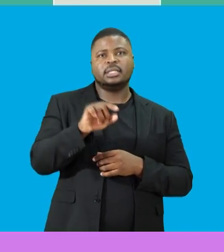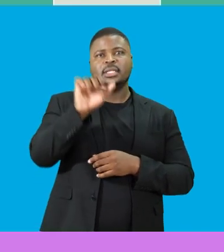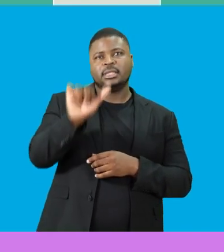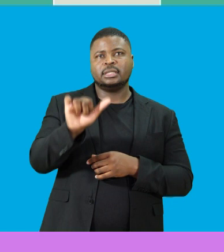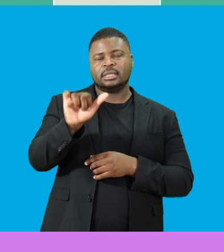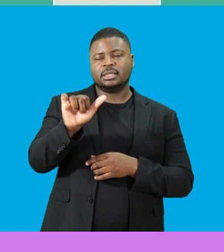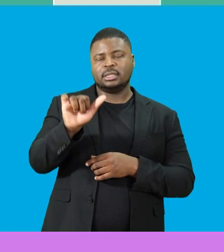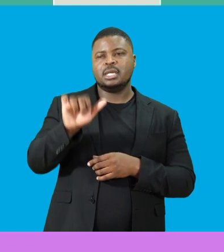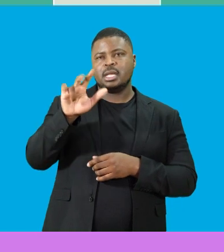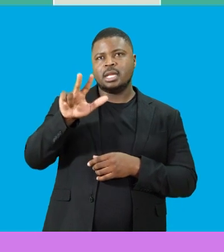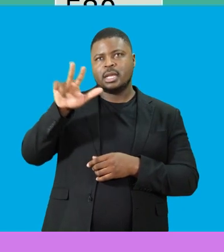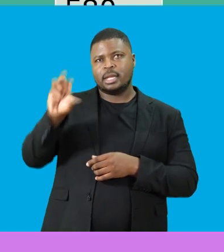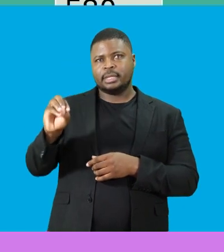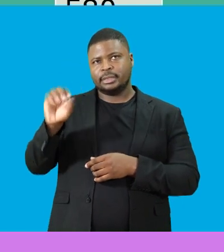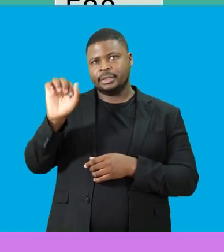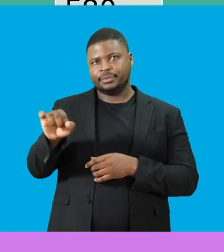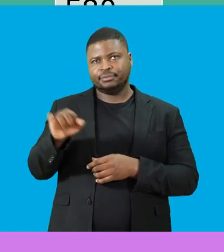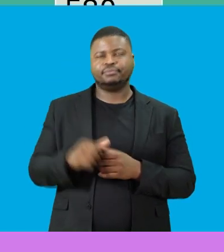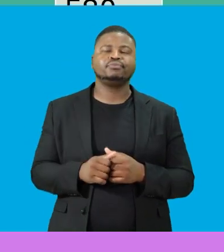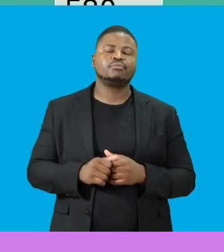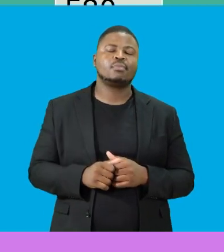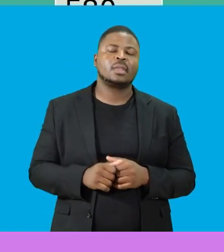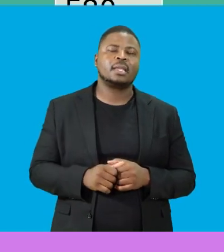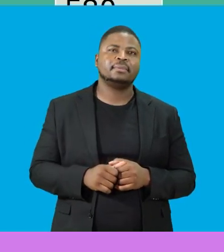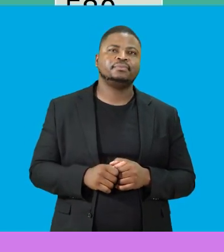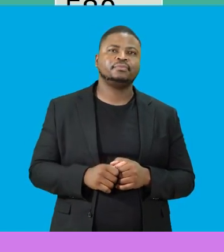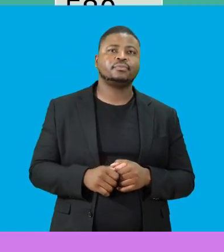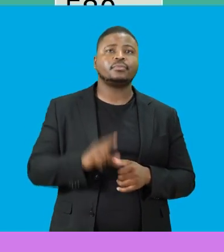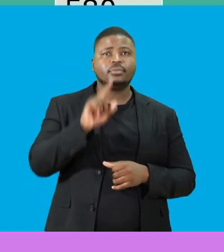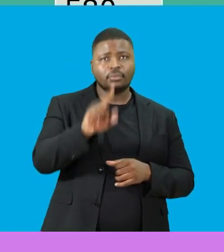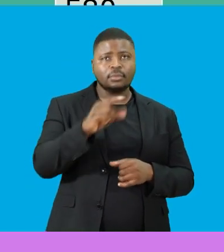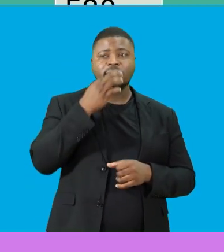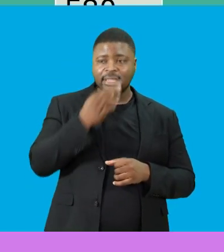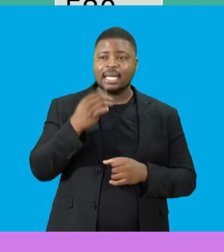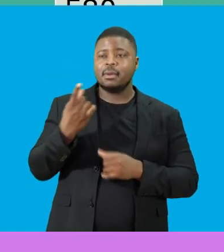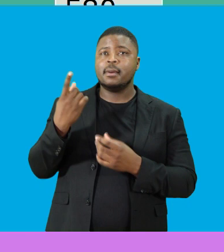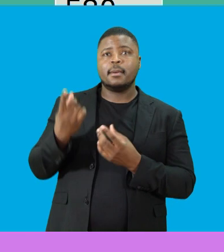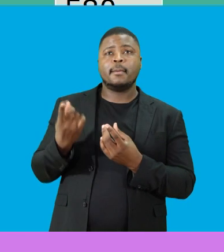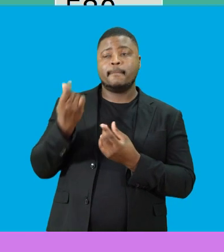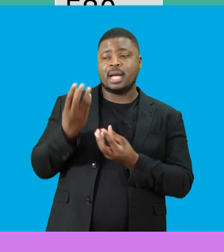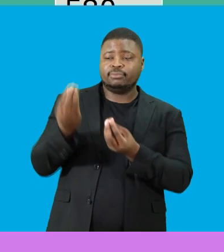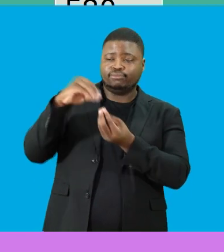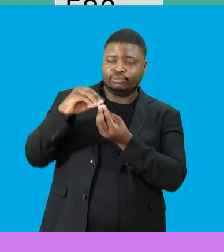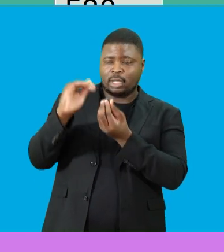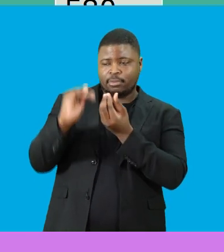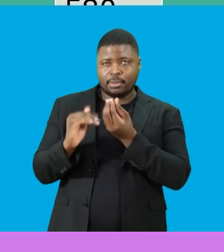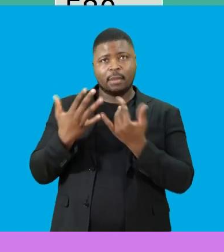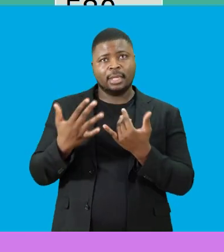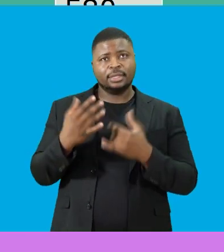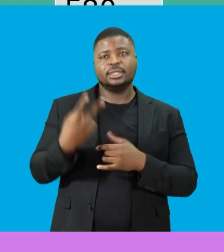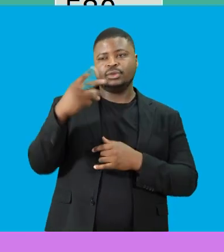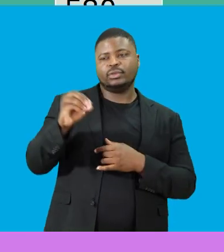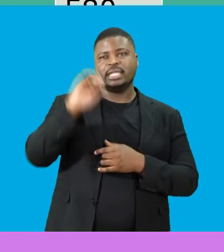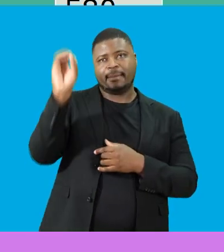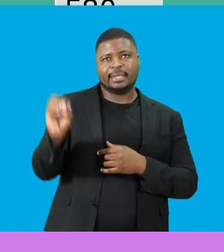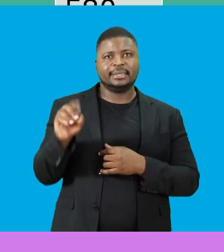It's 1,680. So we write it down, 1,680. They say they are discounting him how much?